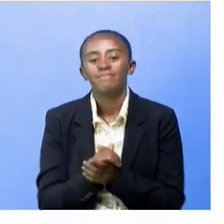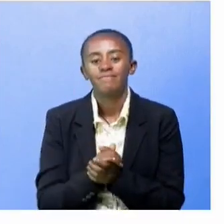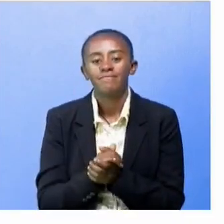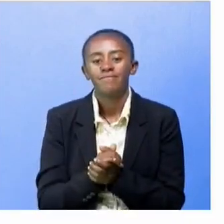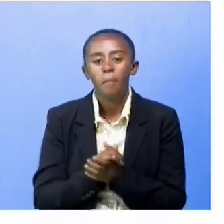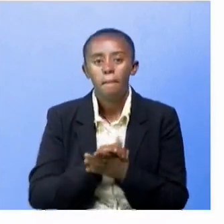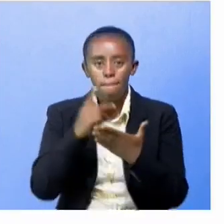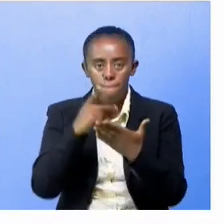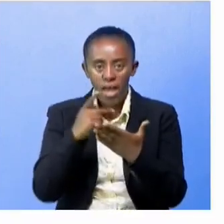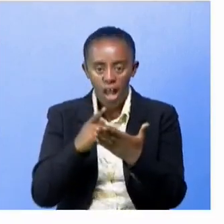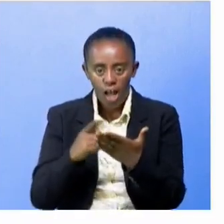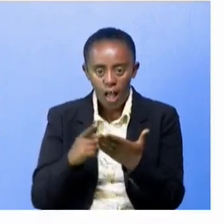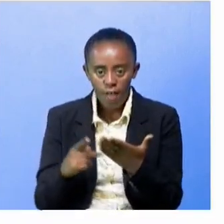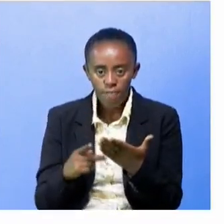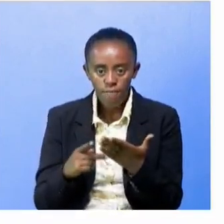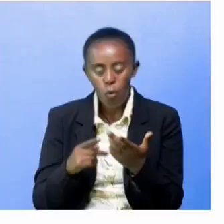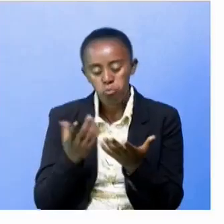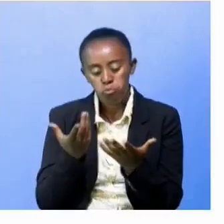paragraph